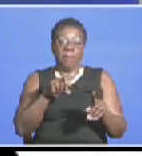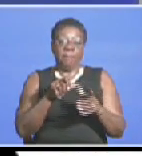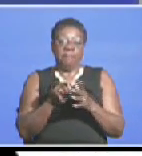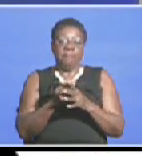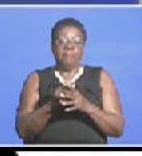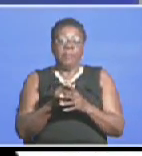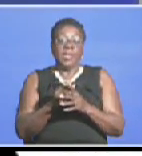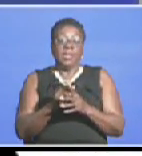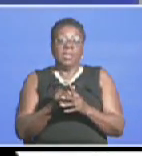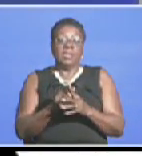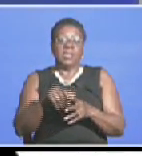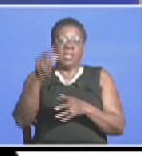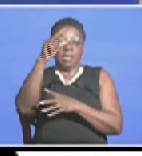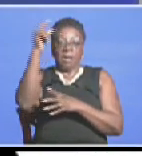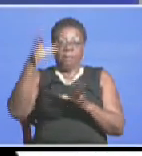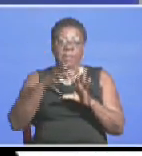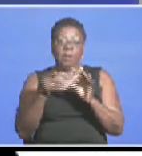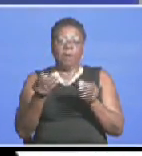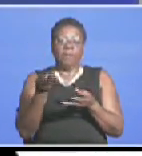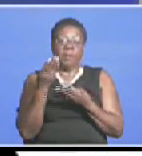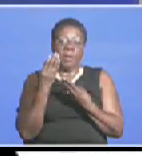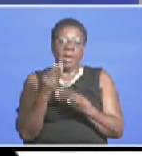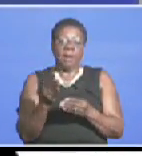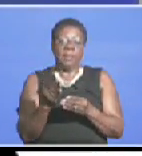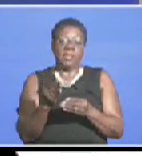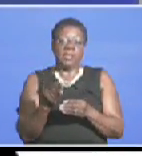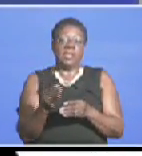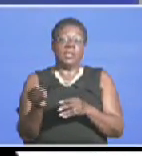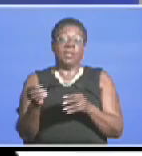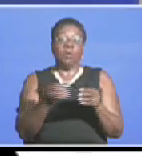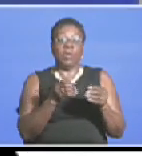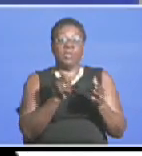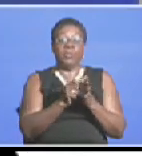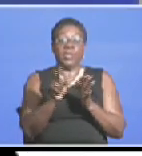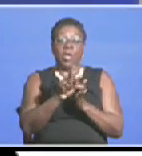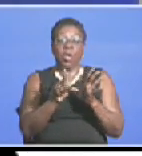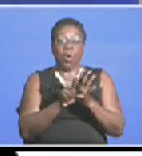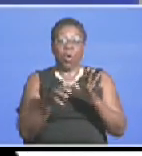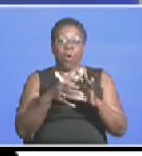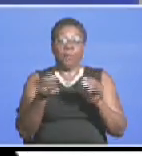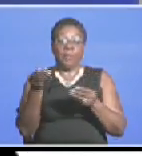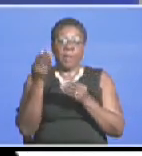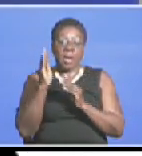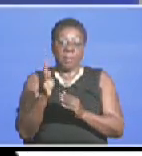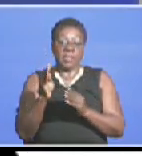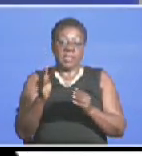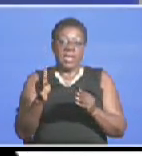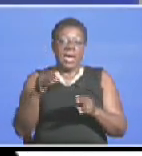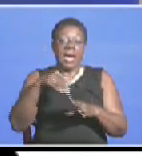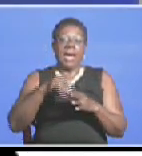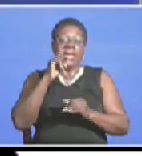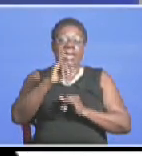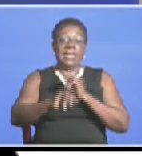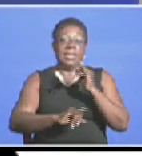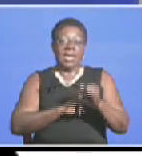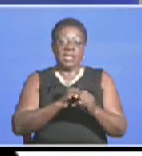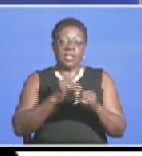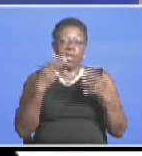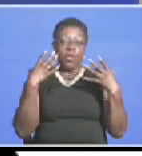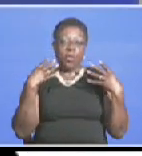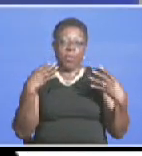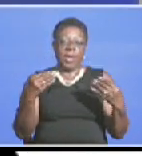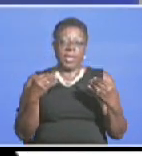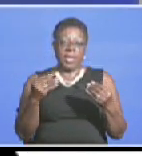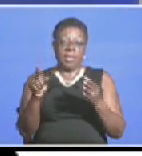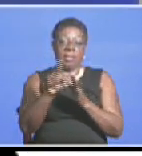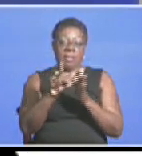with policies of the government of the Bahamas and is in accordance with the laws of the Bahamas and international humanitarian norms.